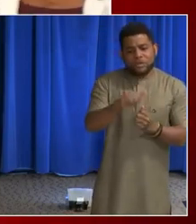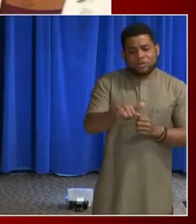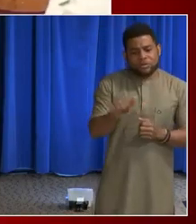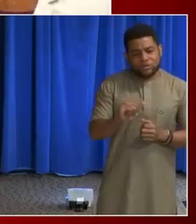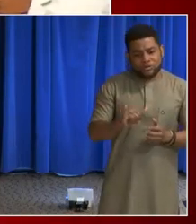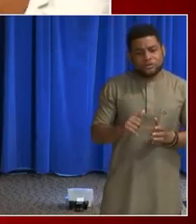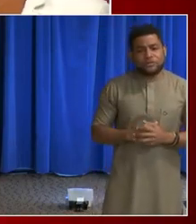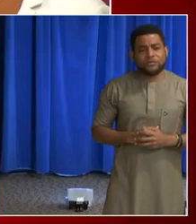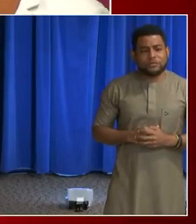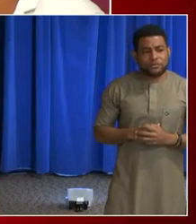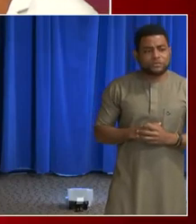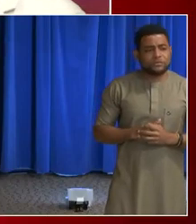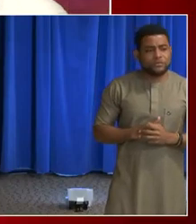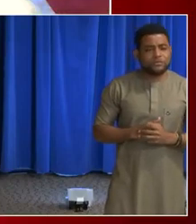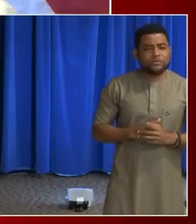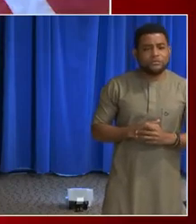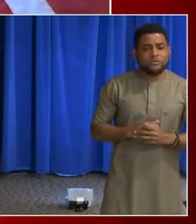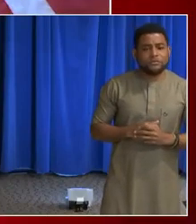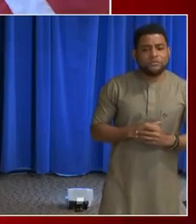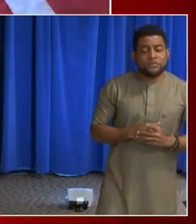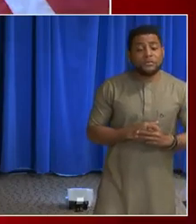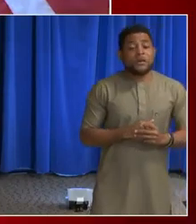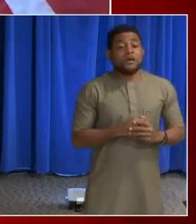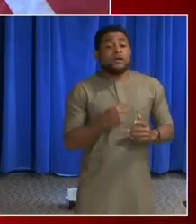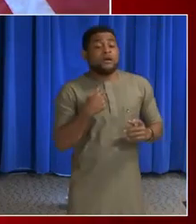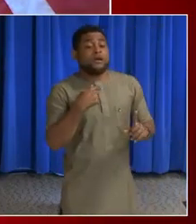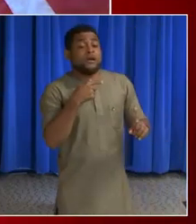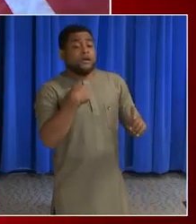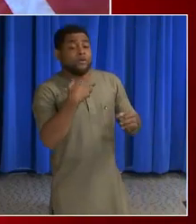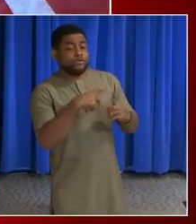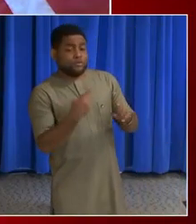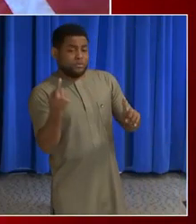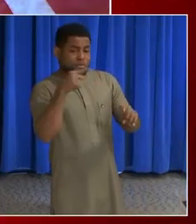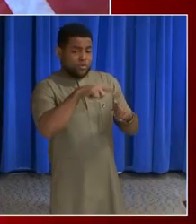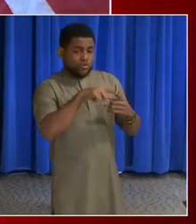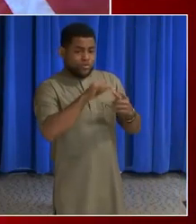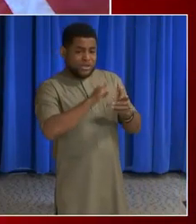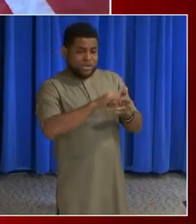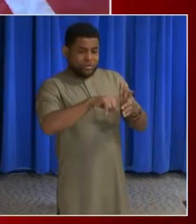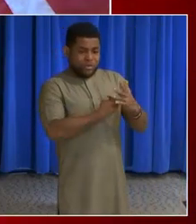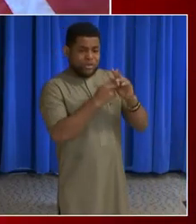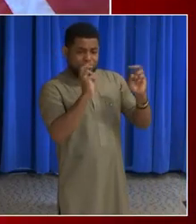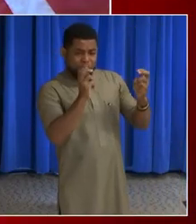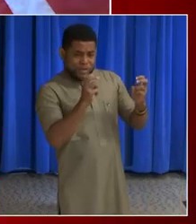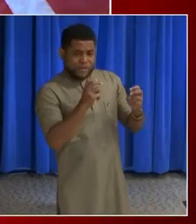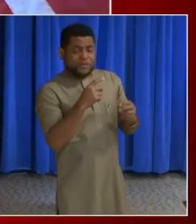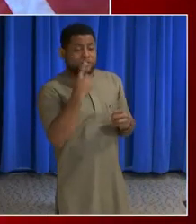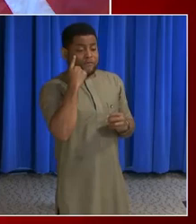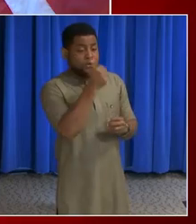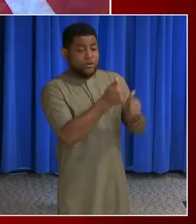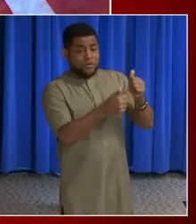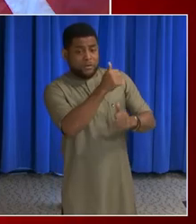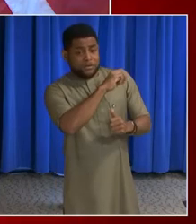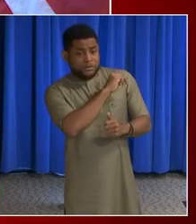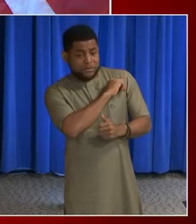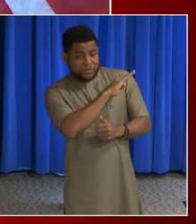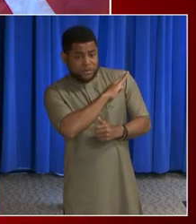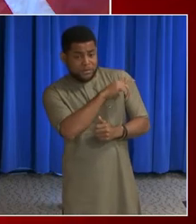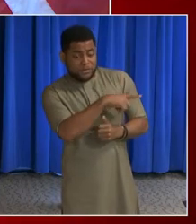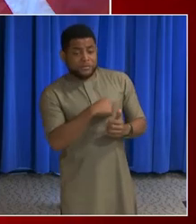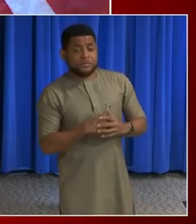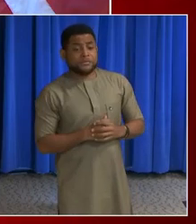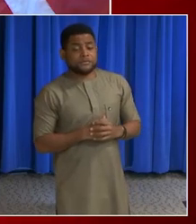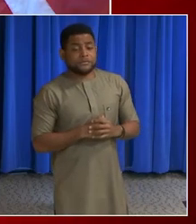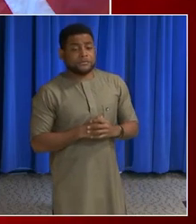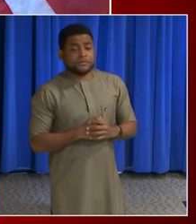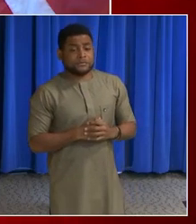Yes, I just wanted to pivot back to the original topic, and this could be for the chief or for you. I'm so sorry, Mayor